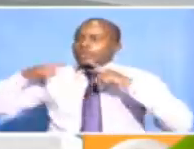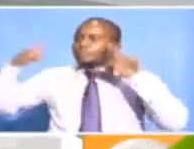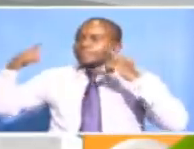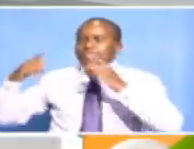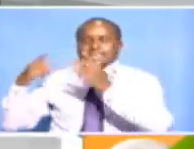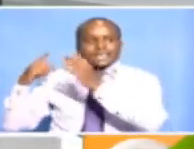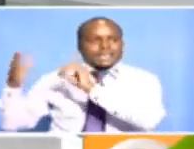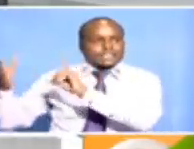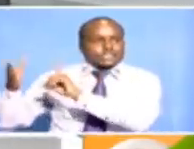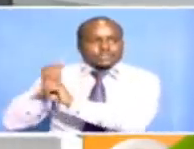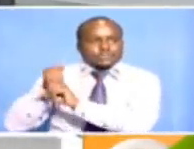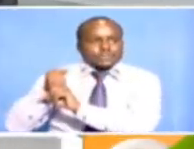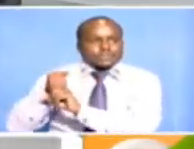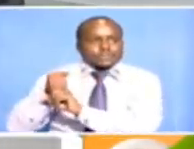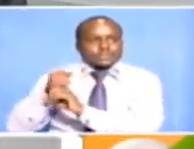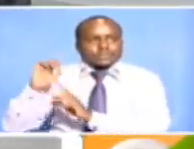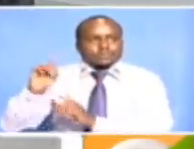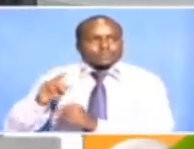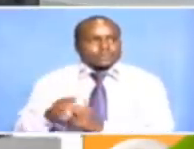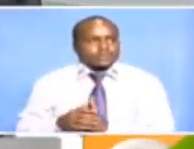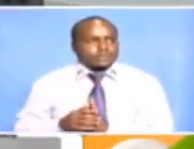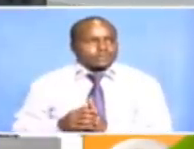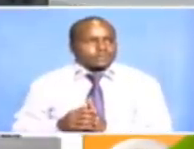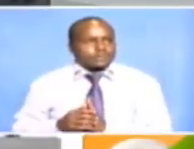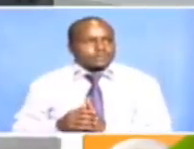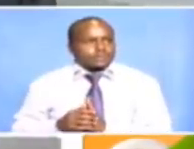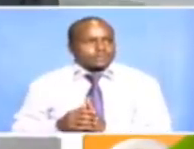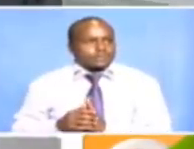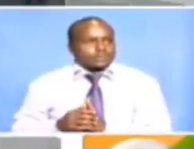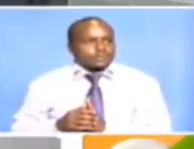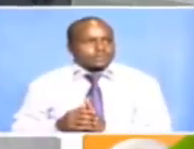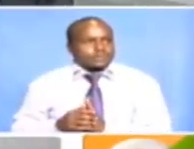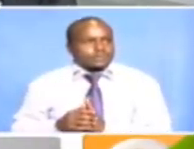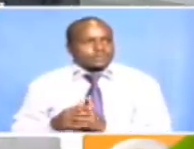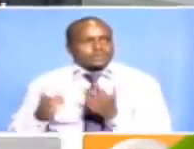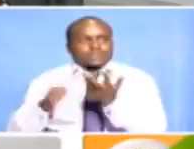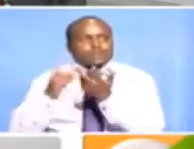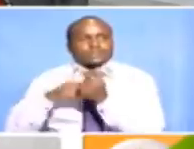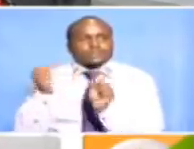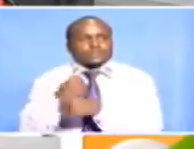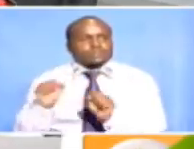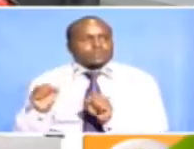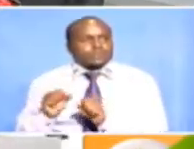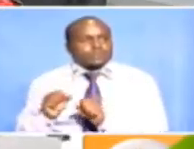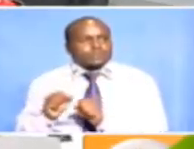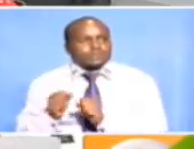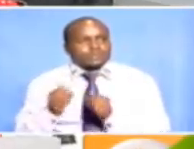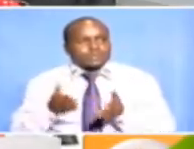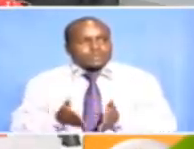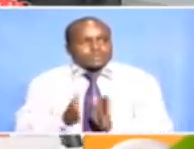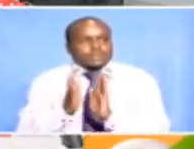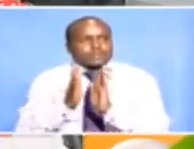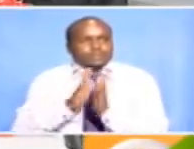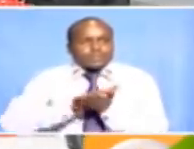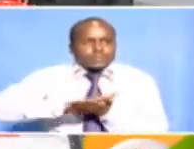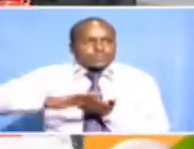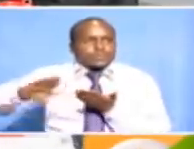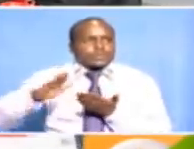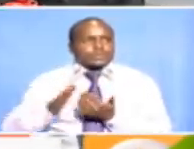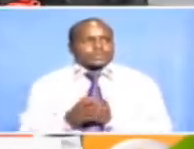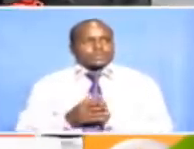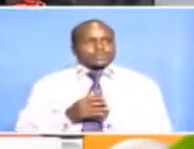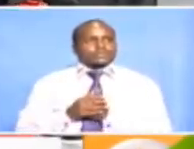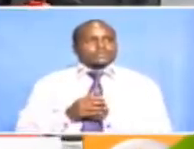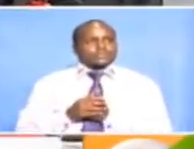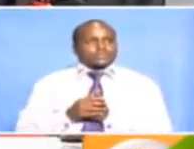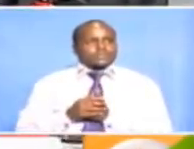in Nairobi. Tell me your greatest achievement. Countless, Jeff. Give me one. Countless. The roads are almost new. We've we've